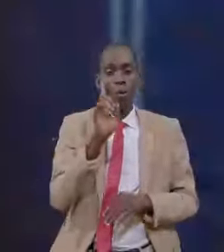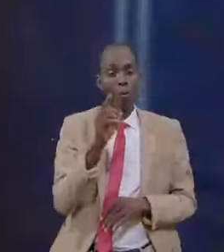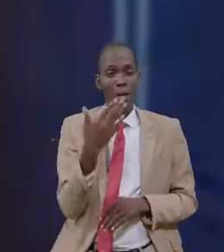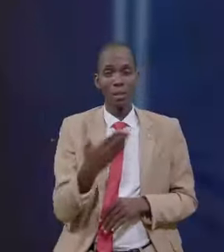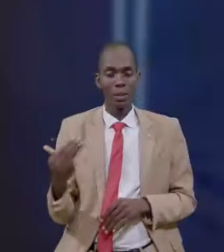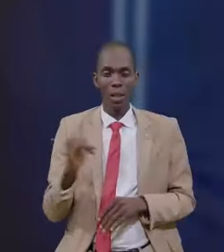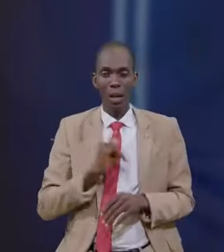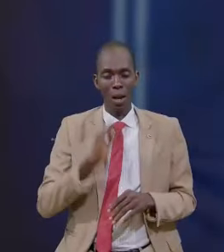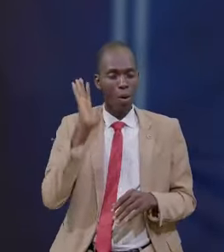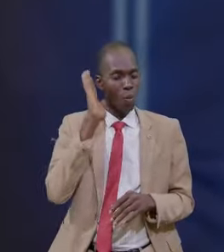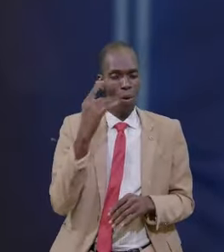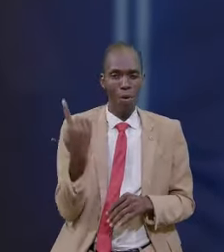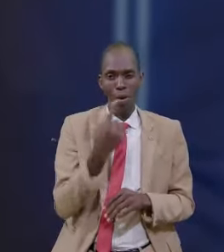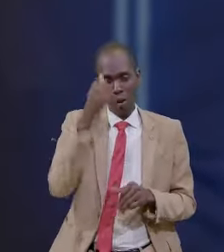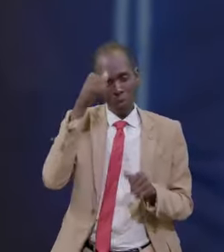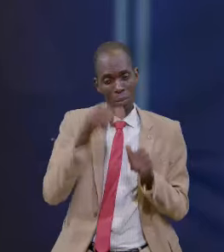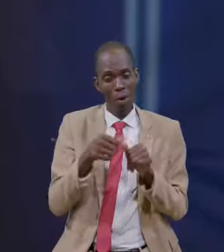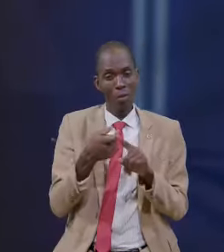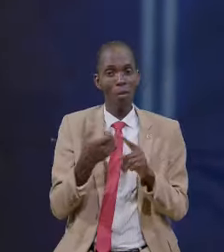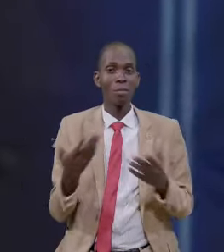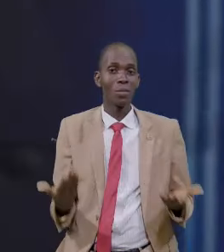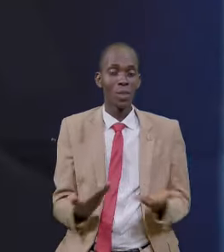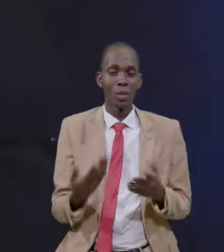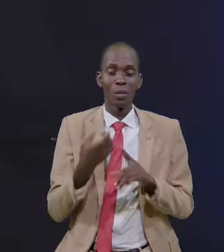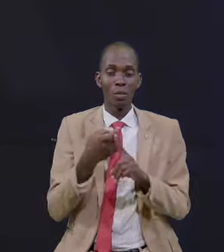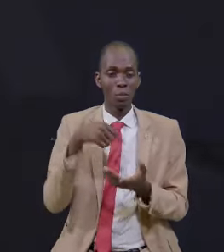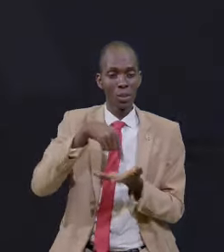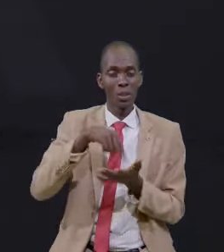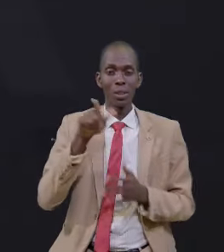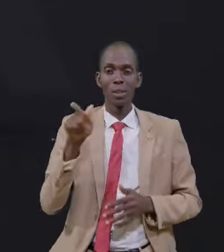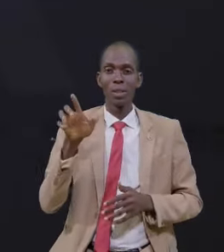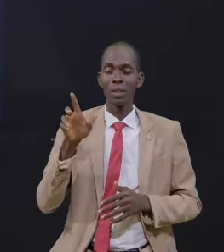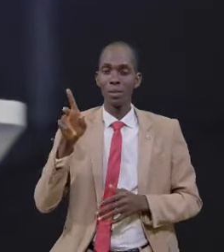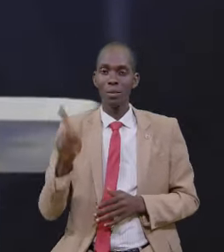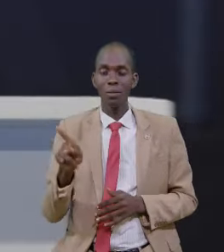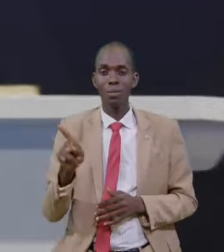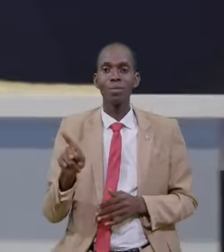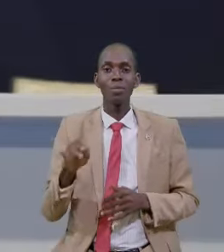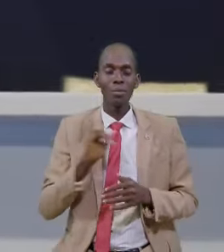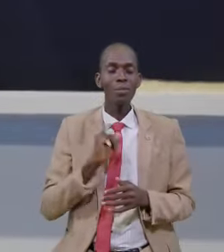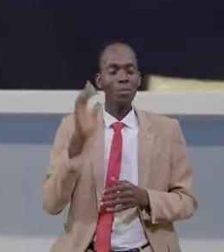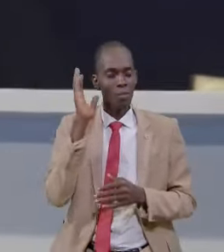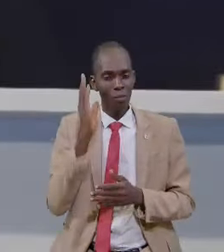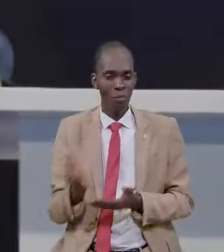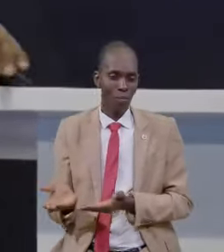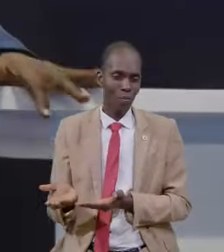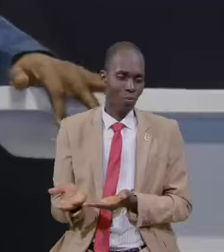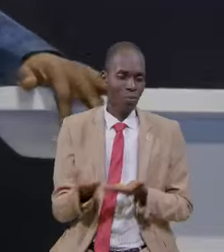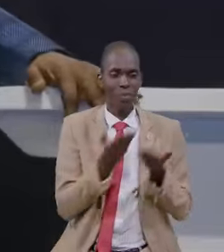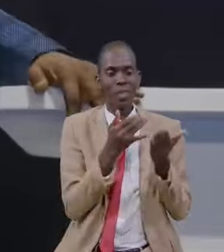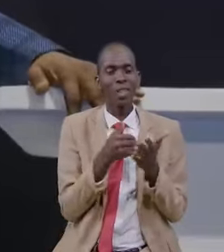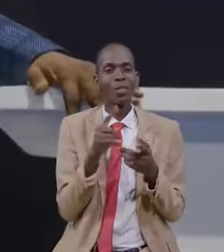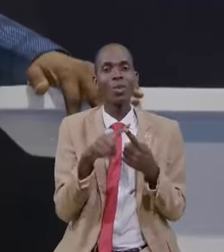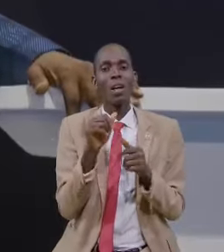away from here, in this VGCK, I'm taking it to every other place, that